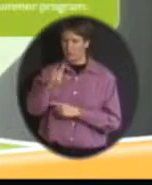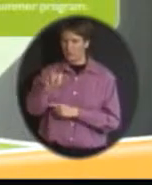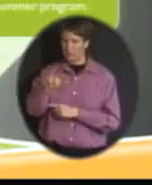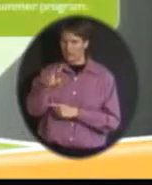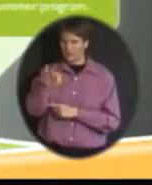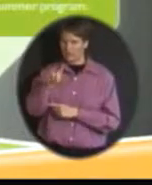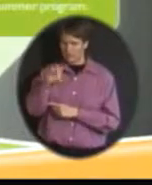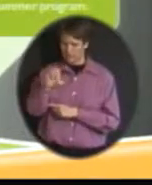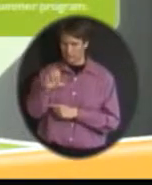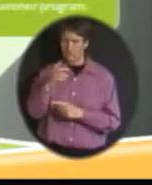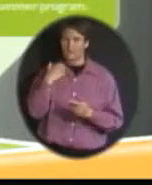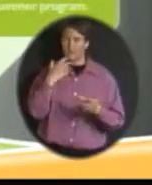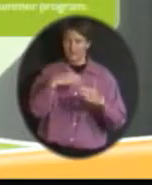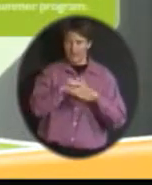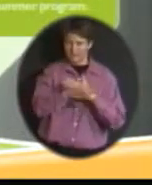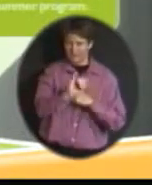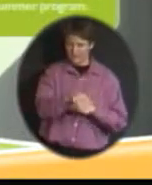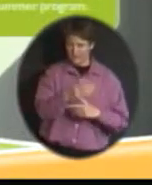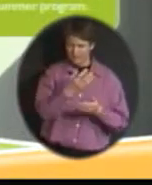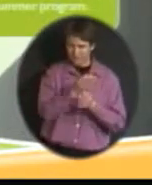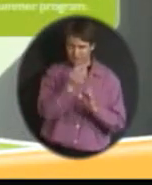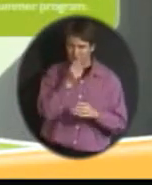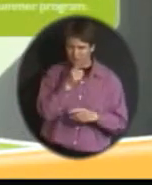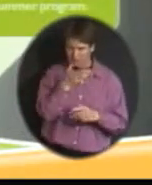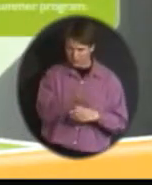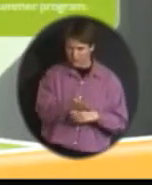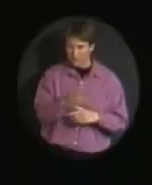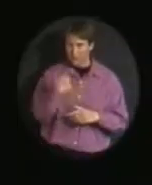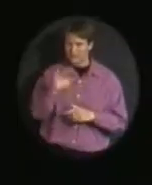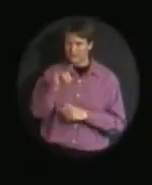representative of this program and who is running this program for us.